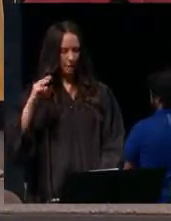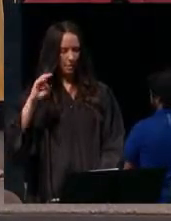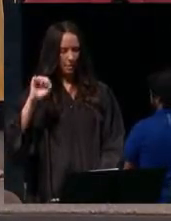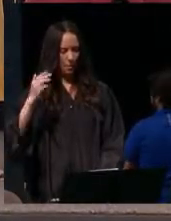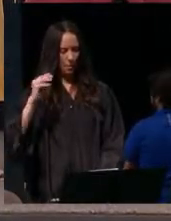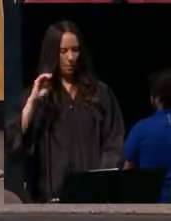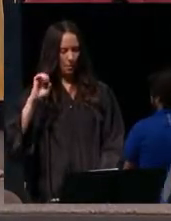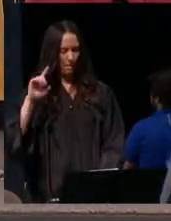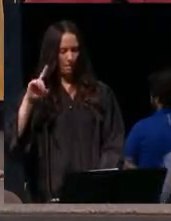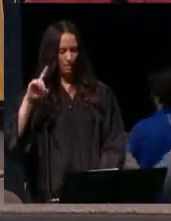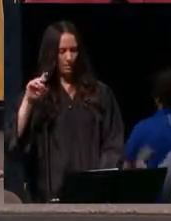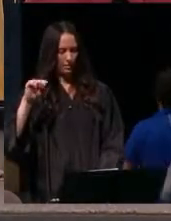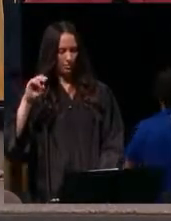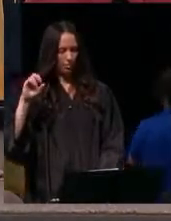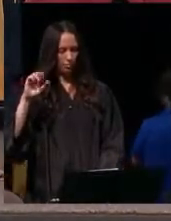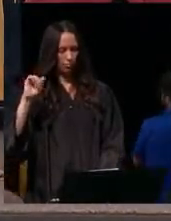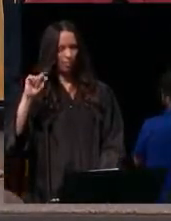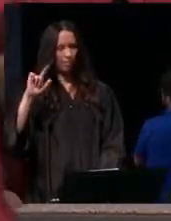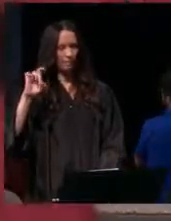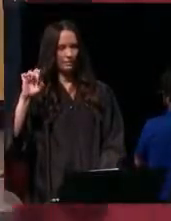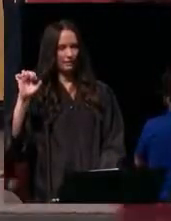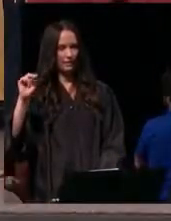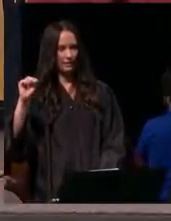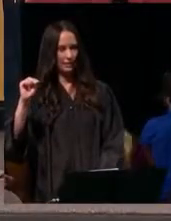Mohammed Noraldeen.